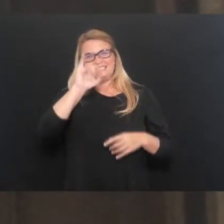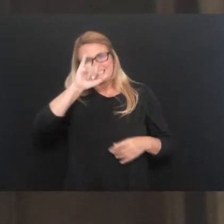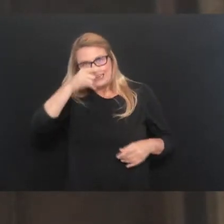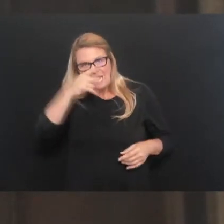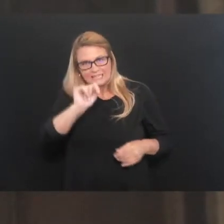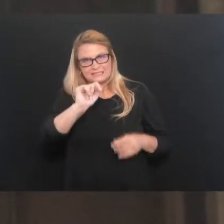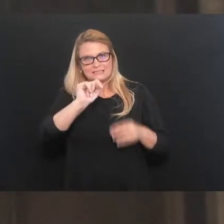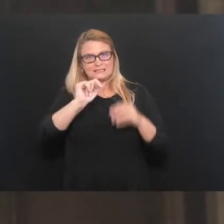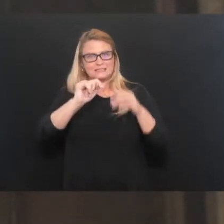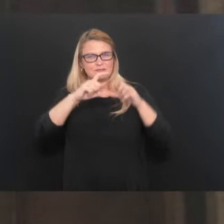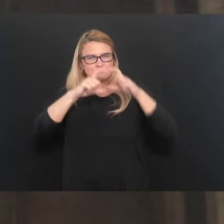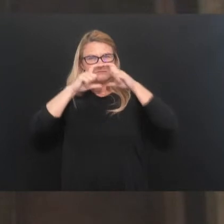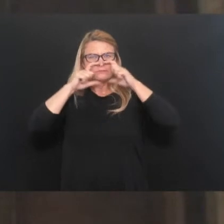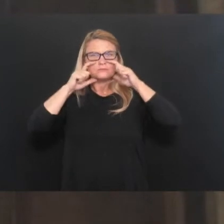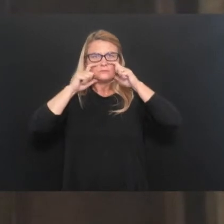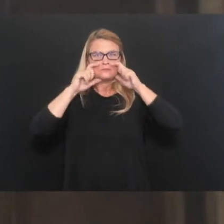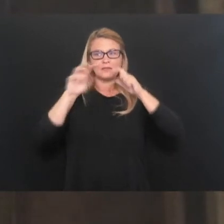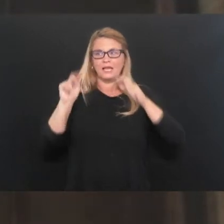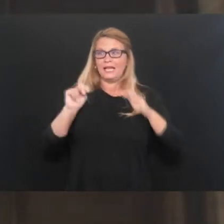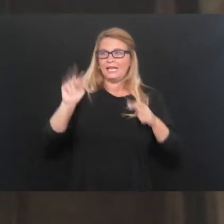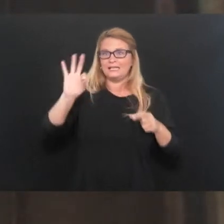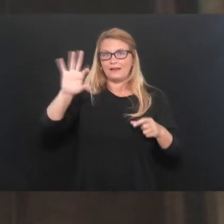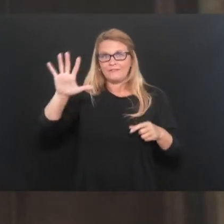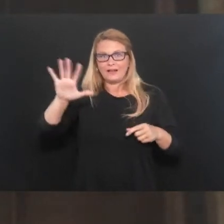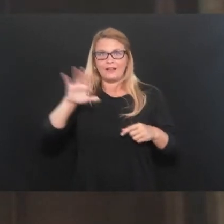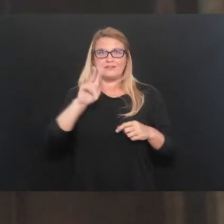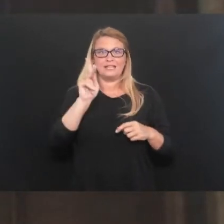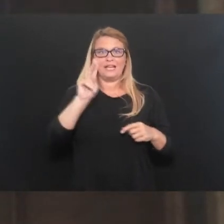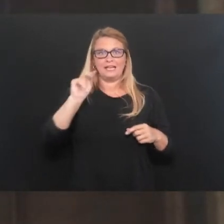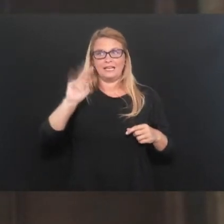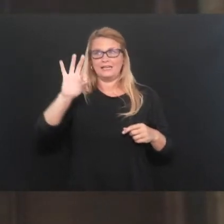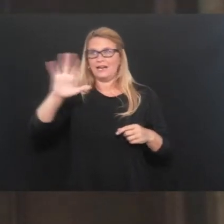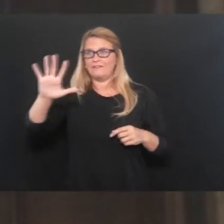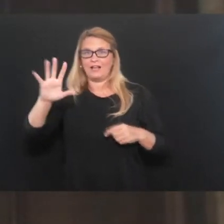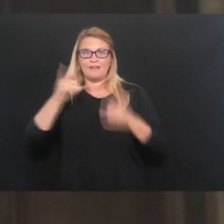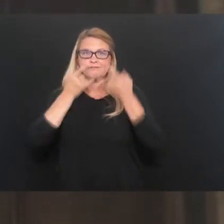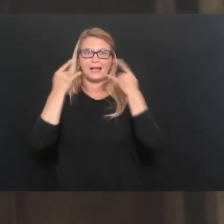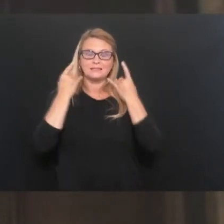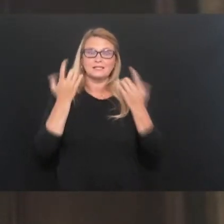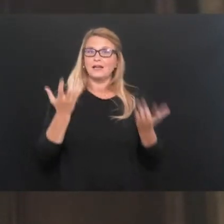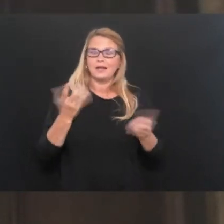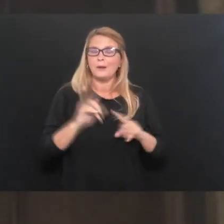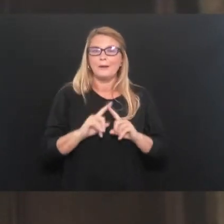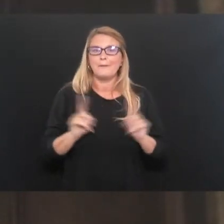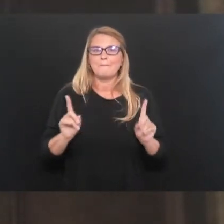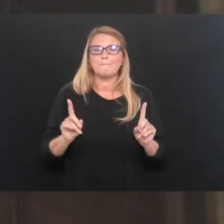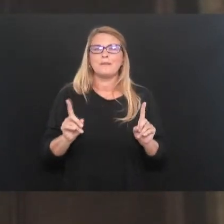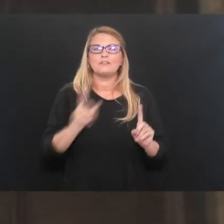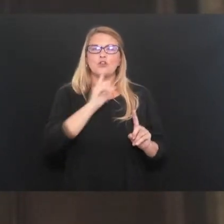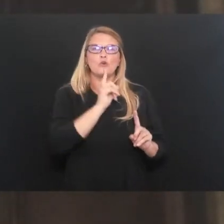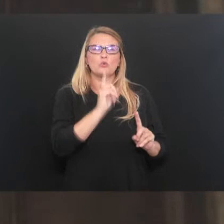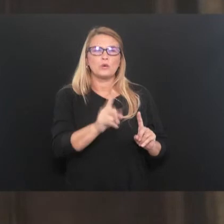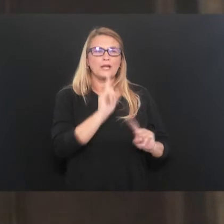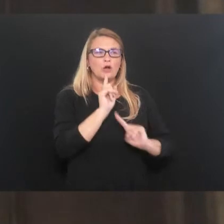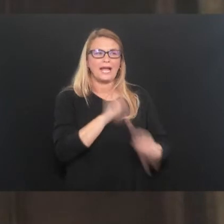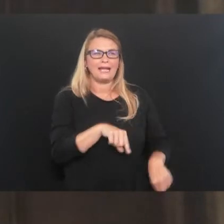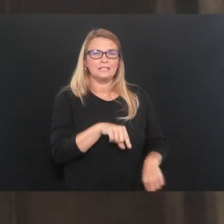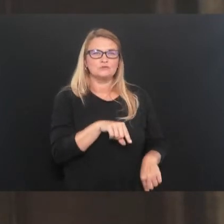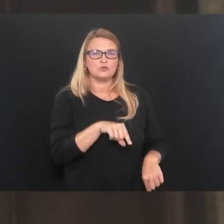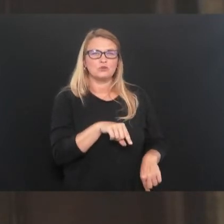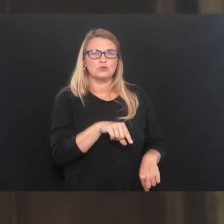like an N95 mask or a KN95 mask. But I think that the real answer to that